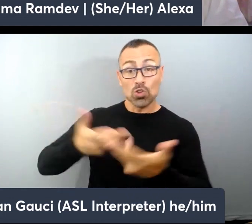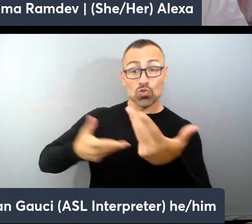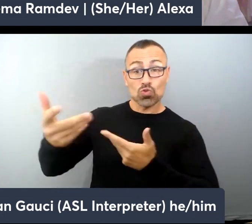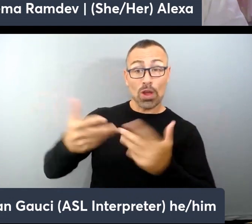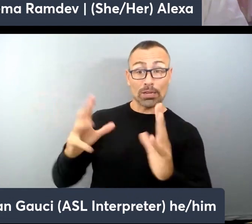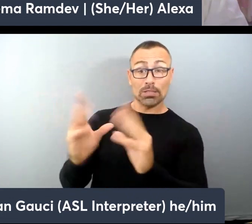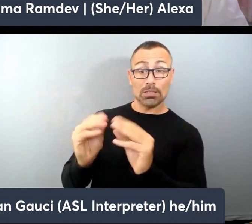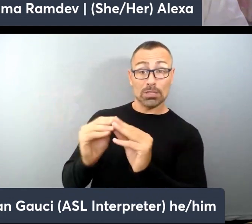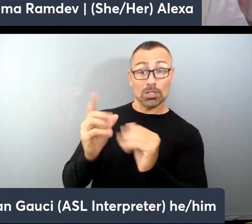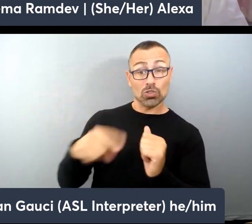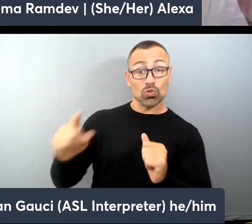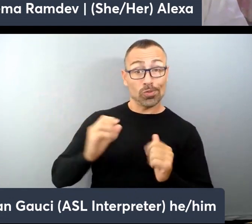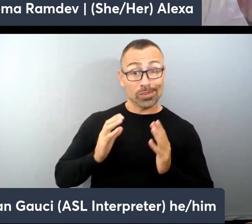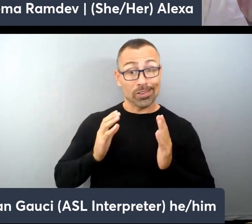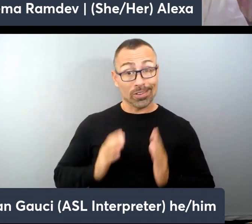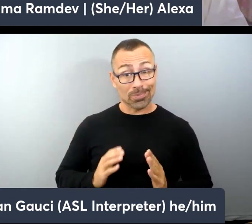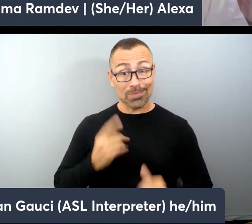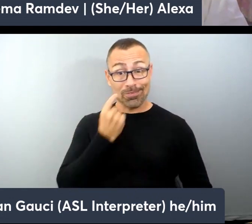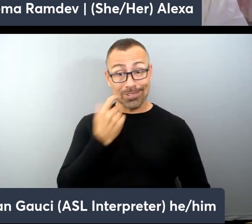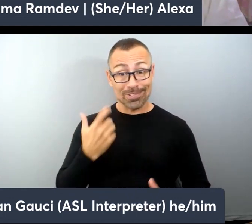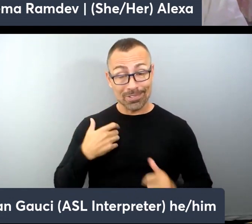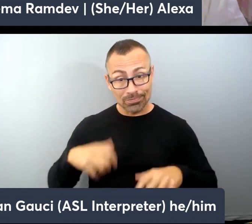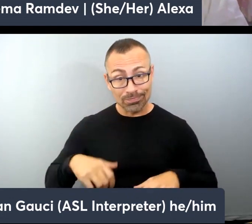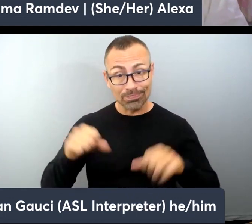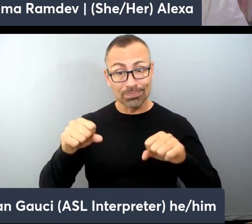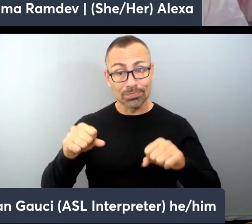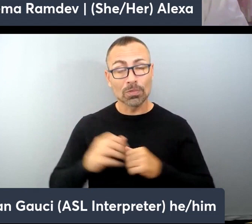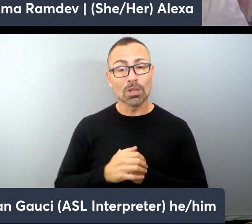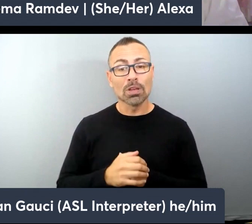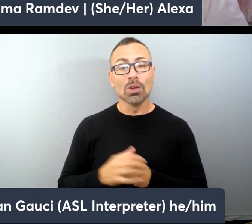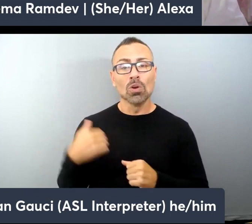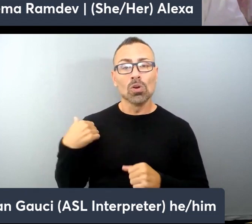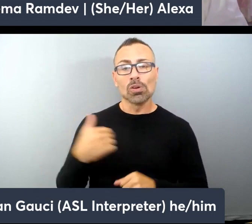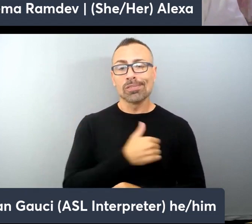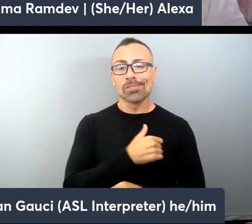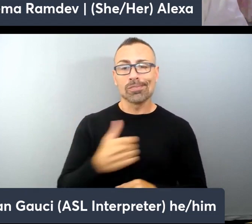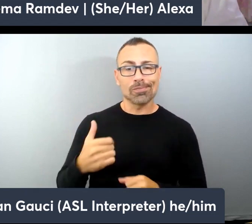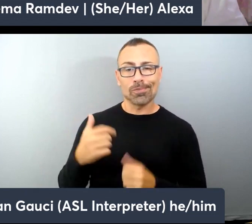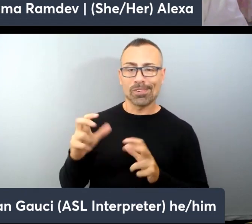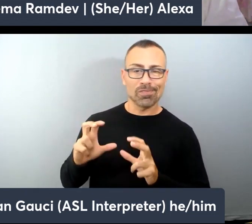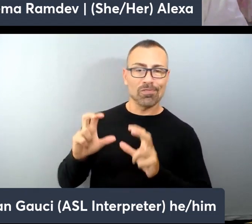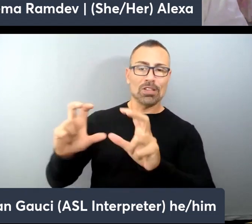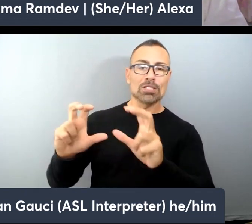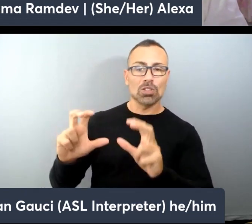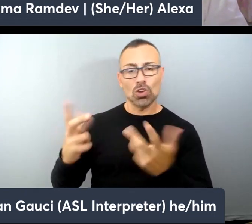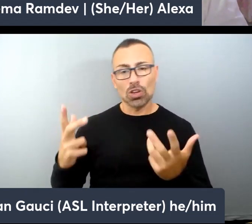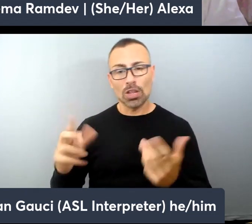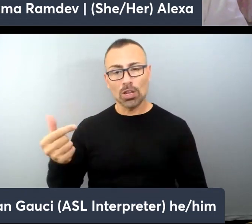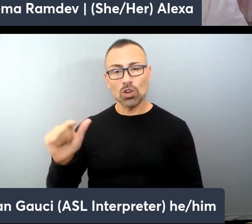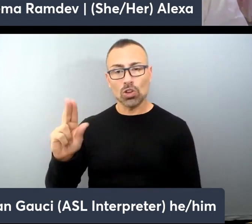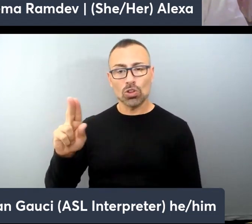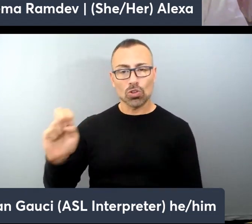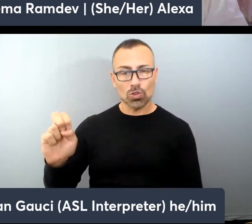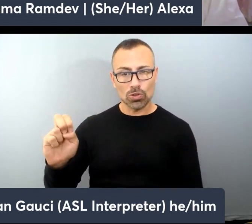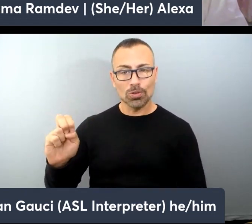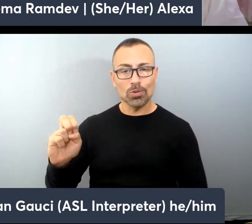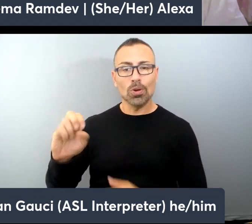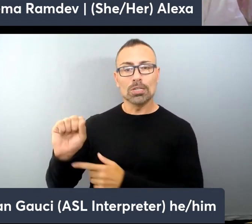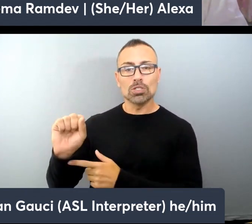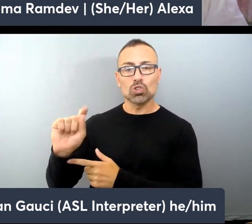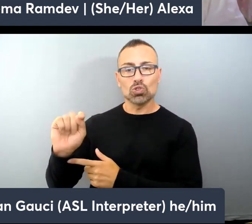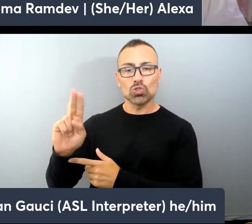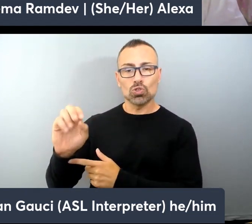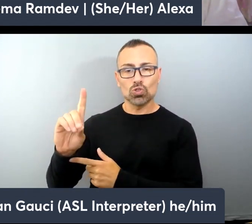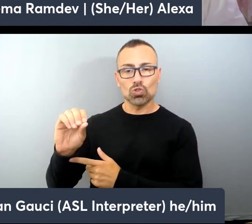that customers heavily adopted. We heavily investing in Glue Studio development to improve the